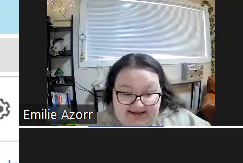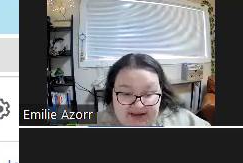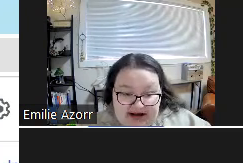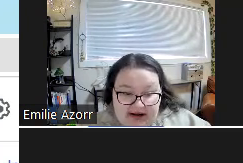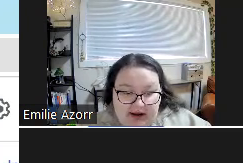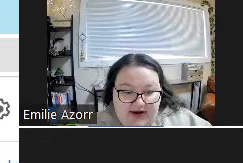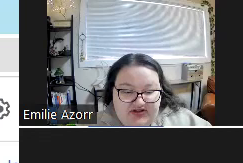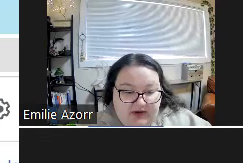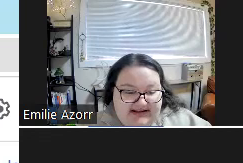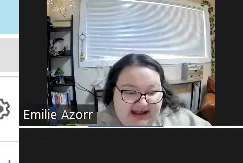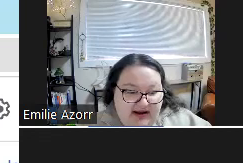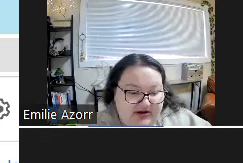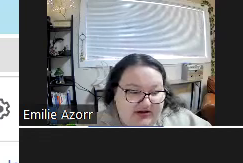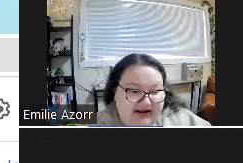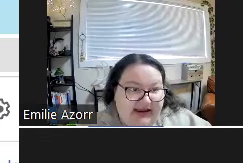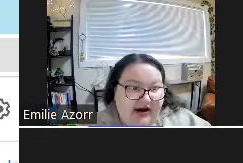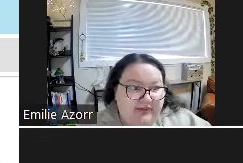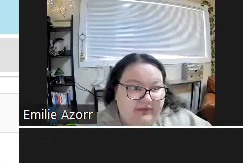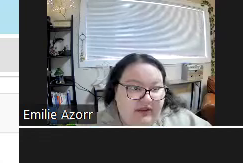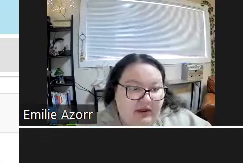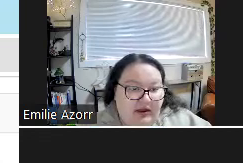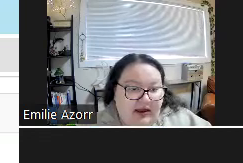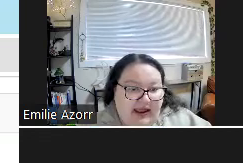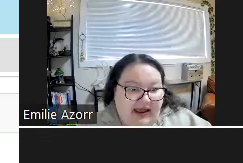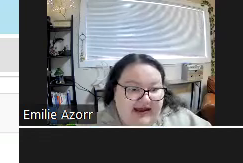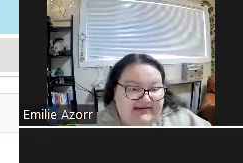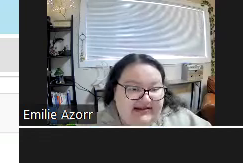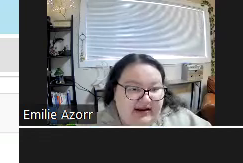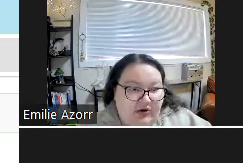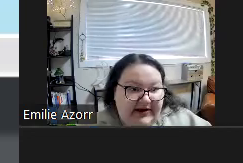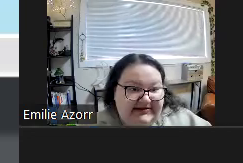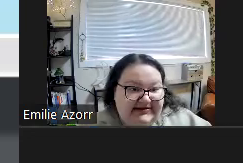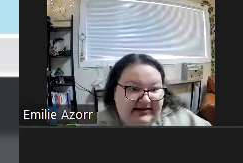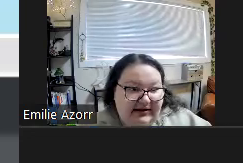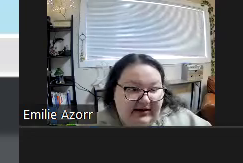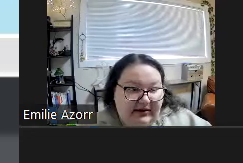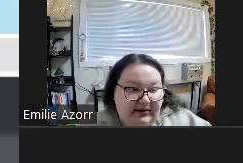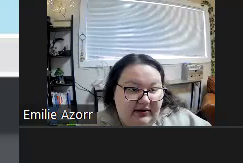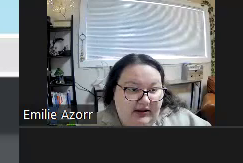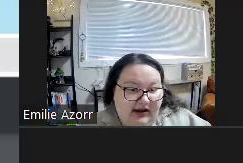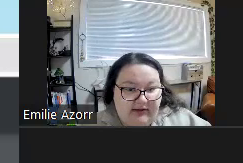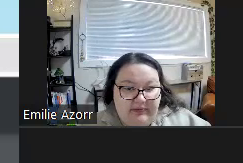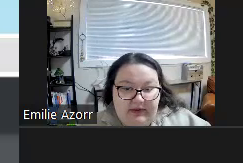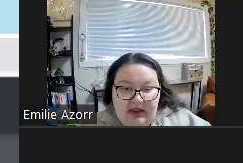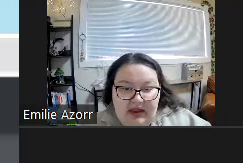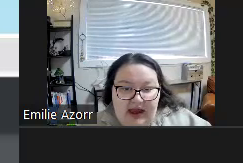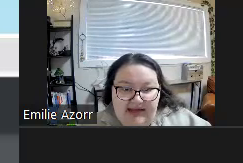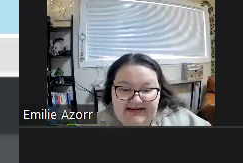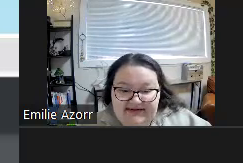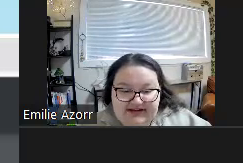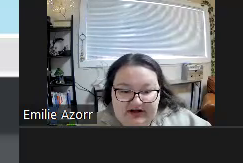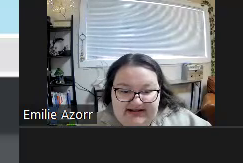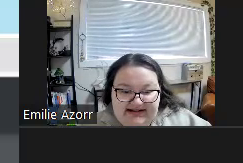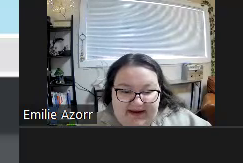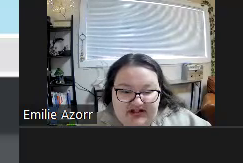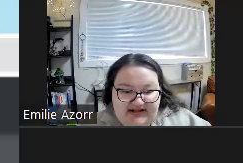physical accessibility. So once again, you'd click here, and it opens here. And